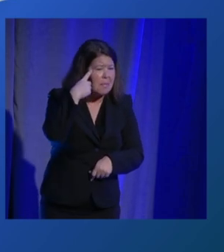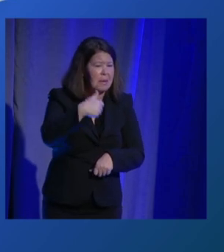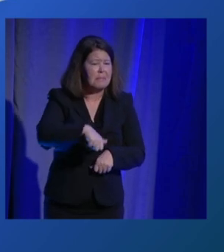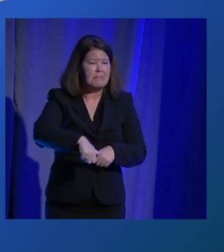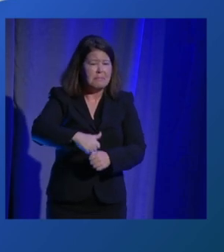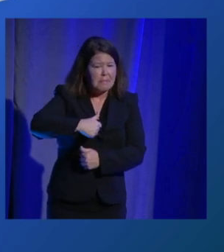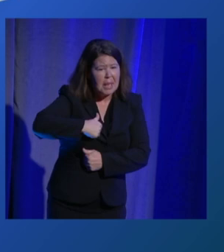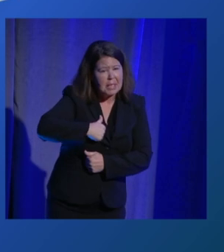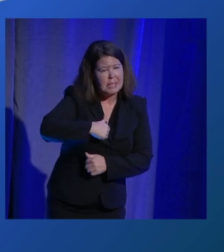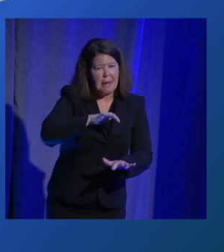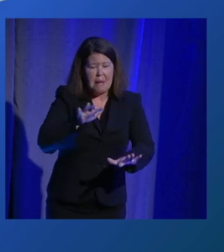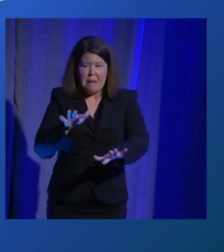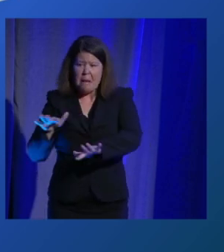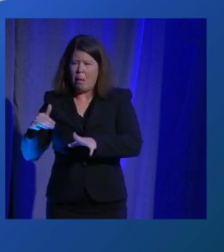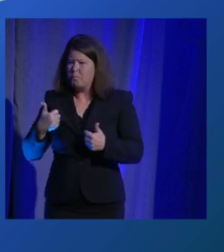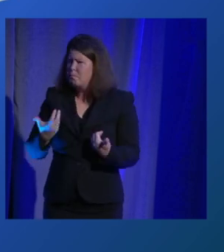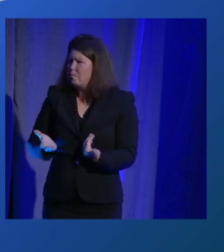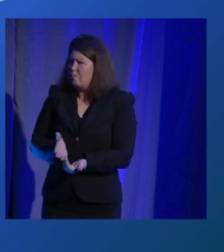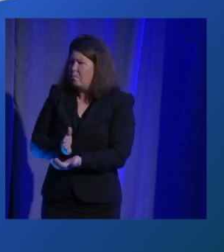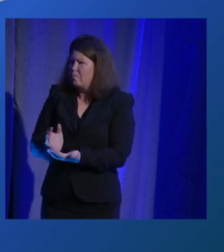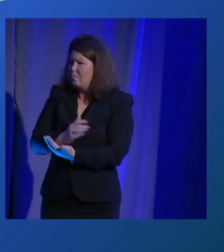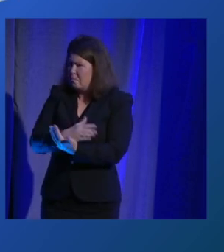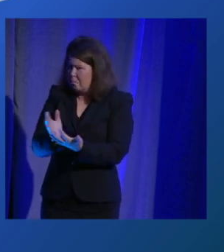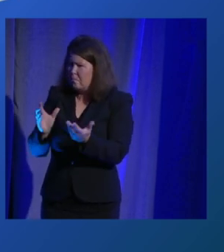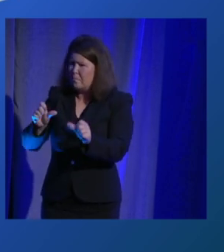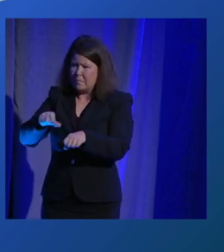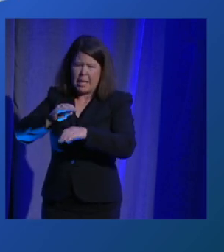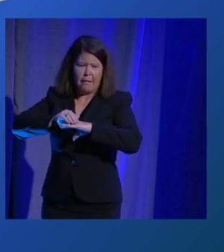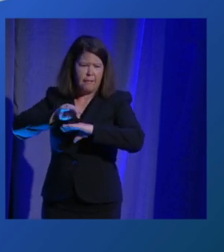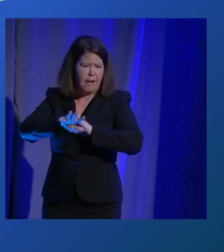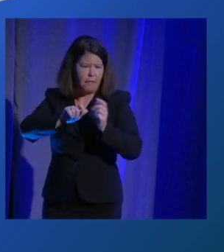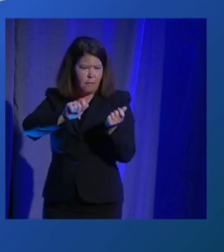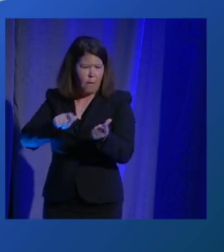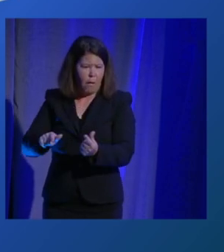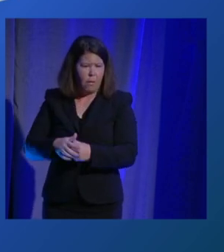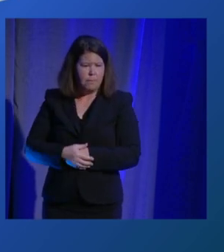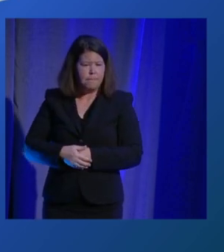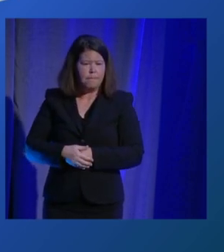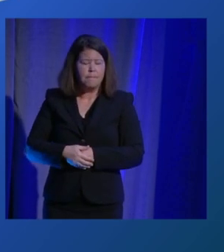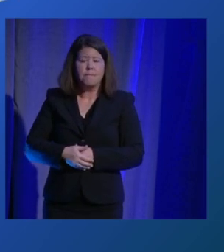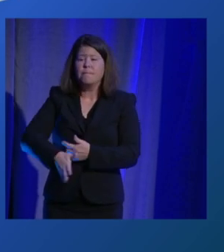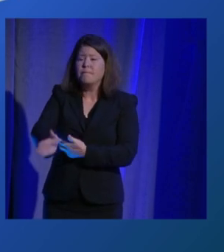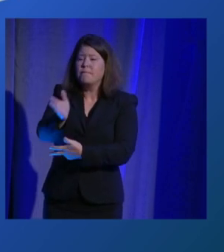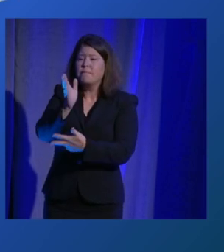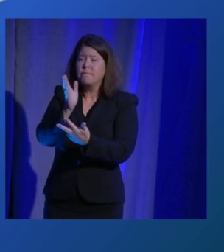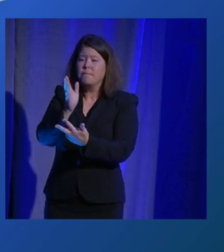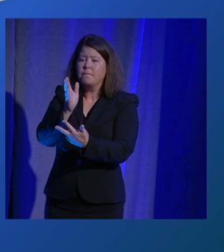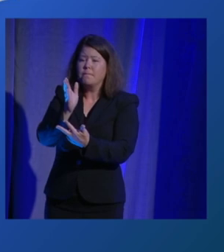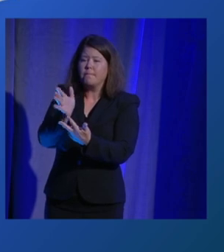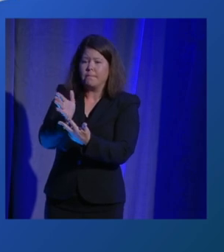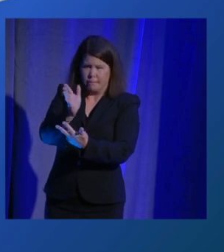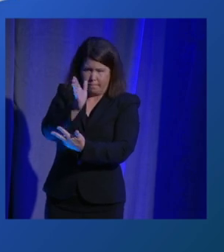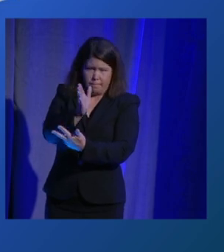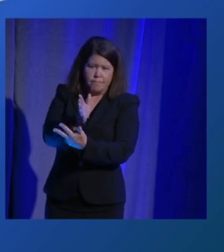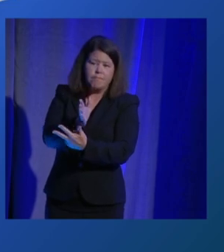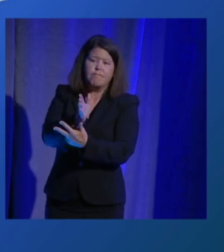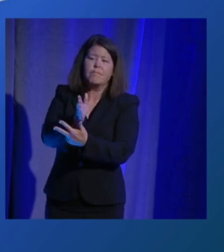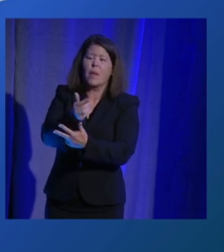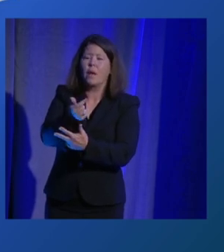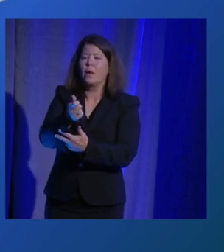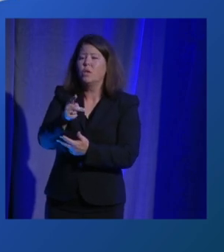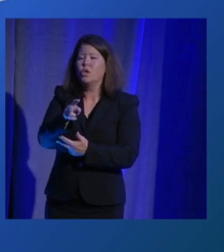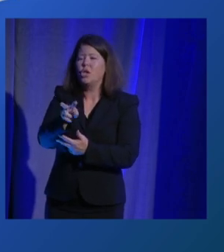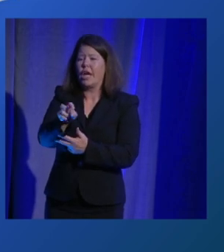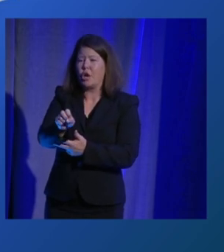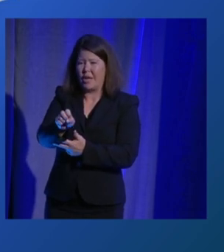we make because what Genera of AI arms us with is time Advantage it is able